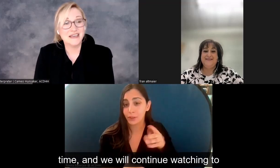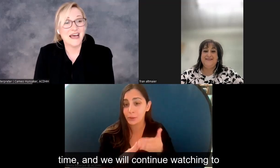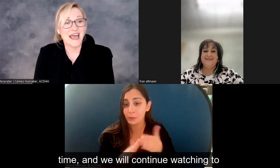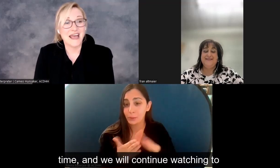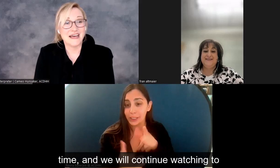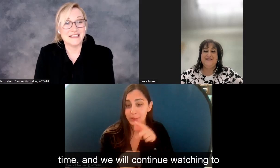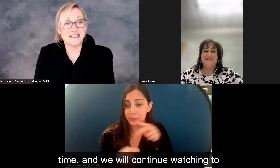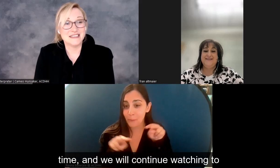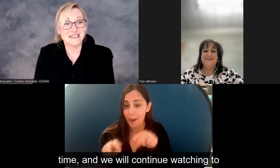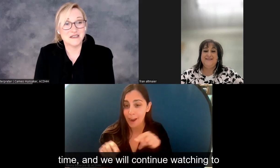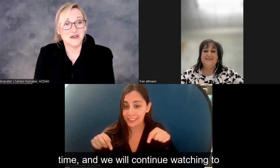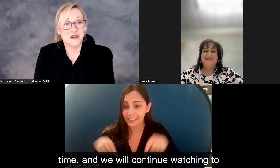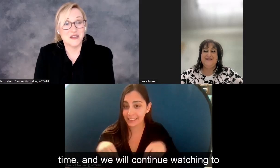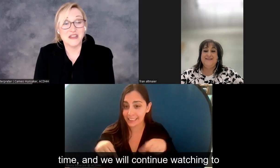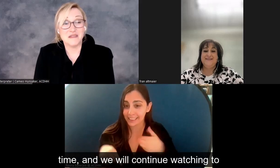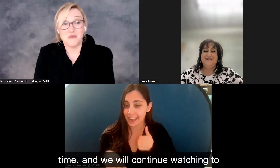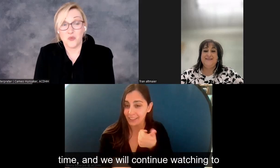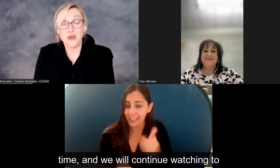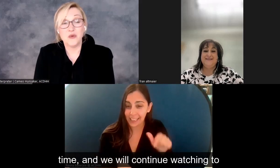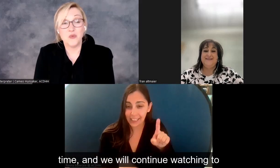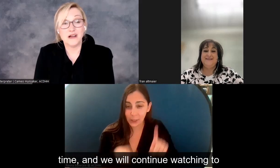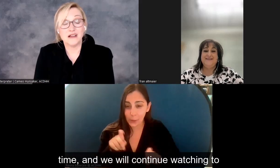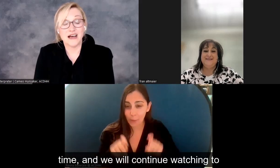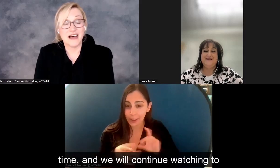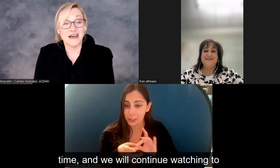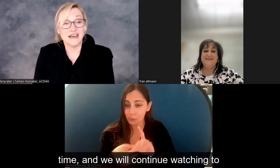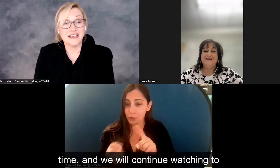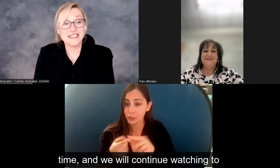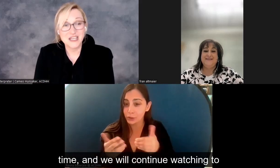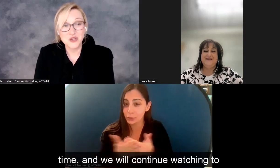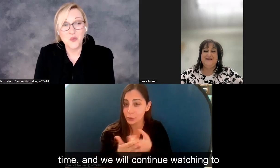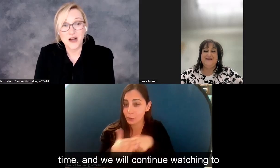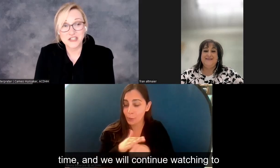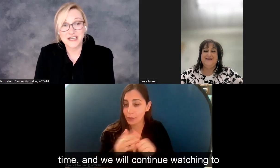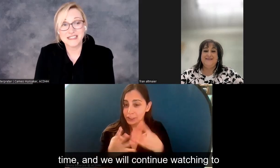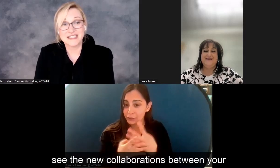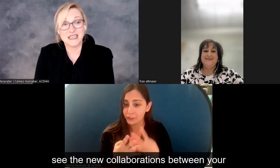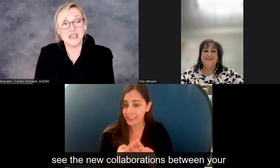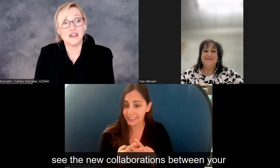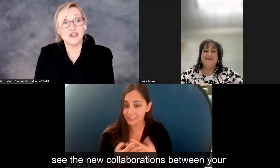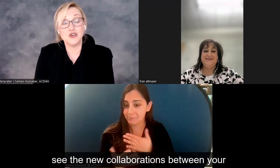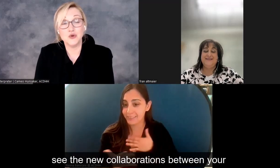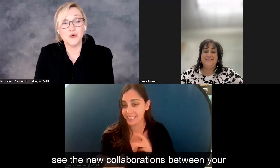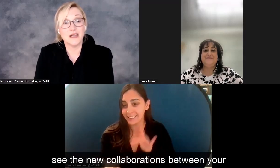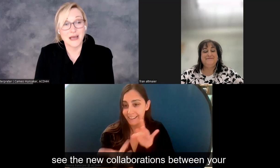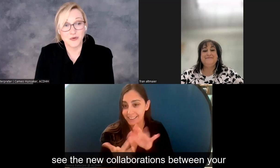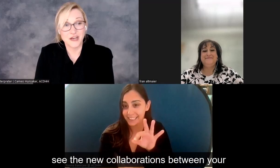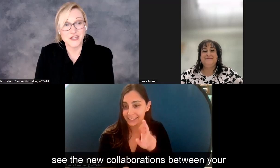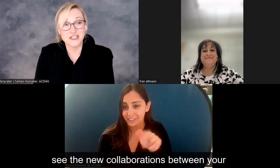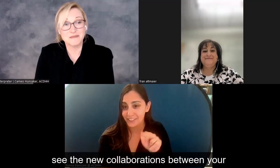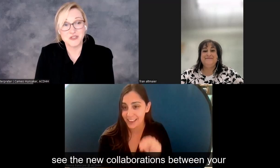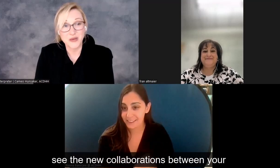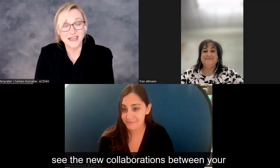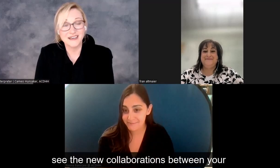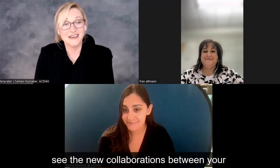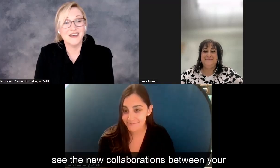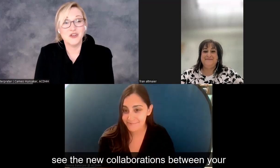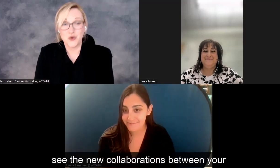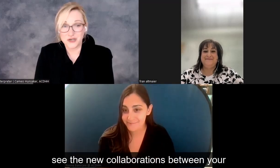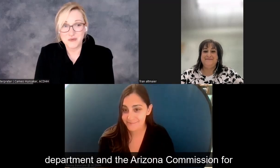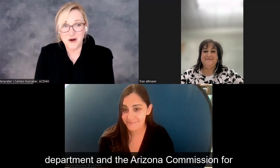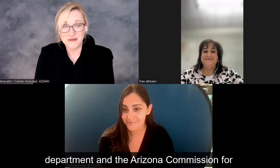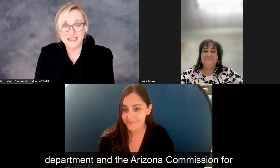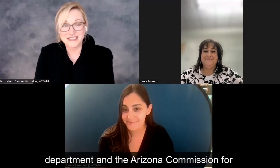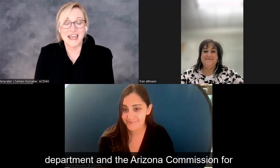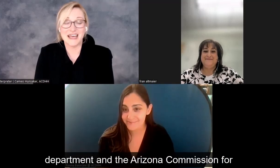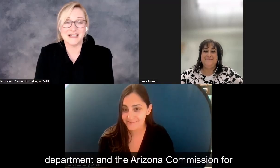time, and we will continue watching to see the new collaborations between